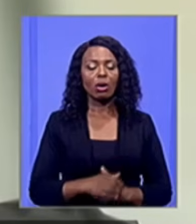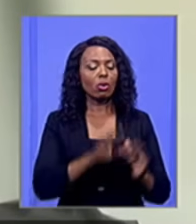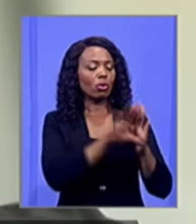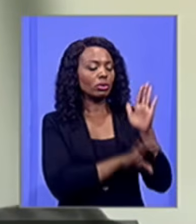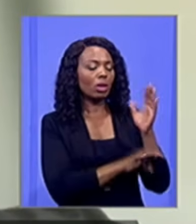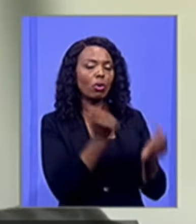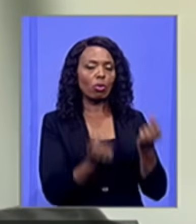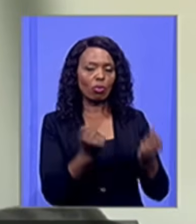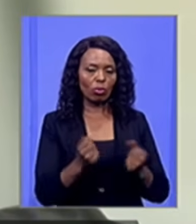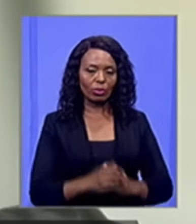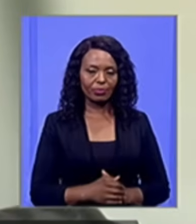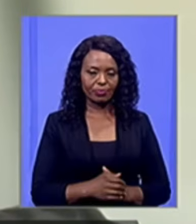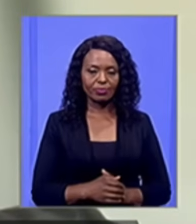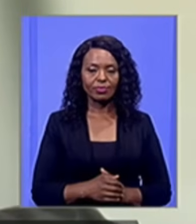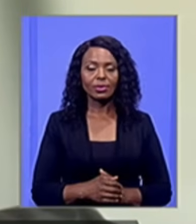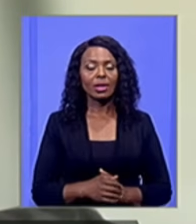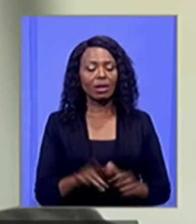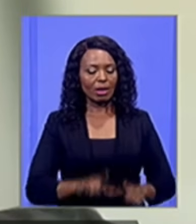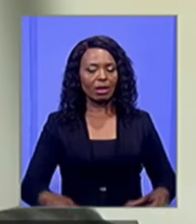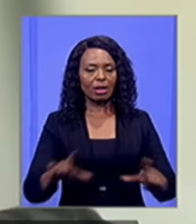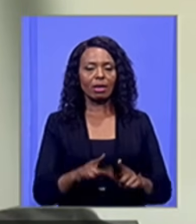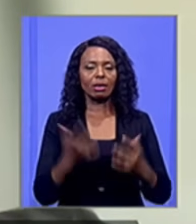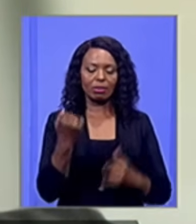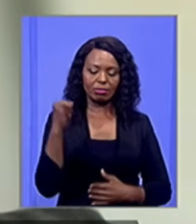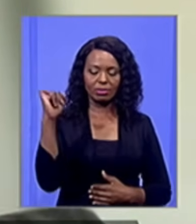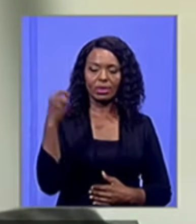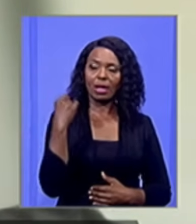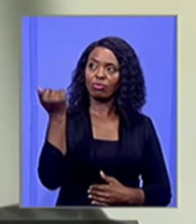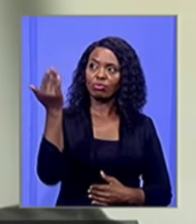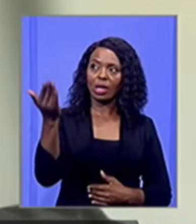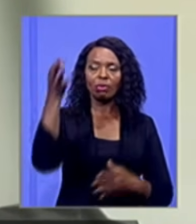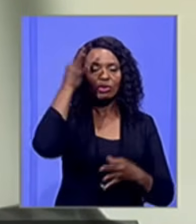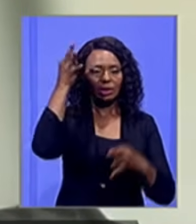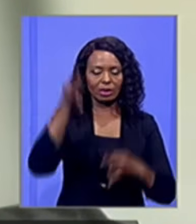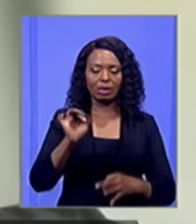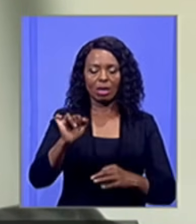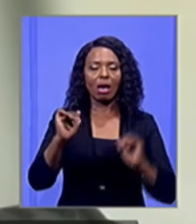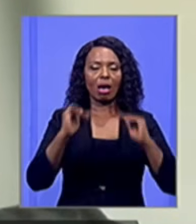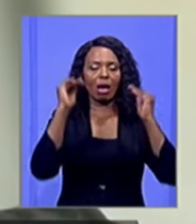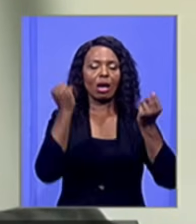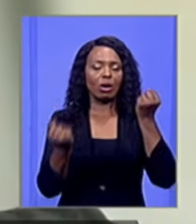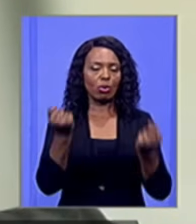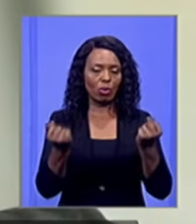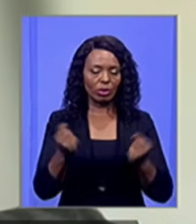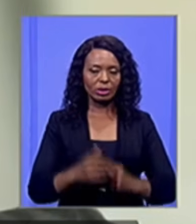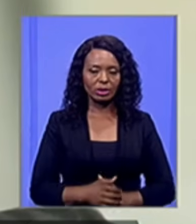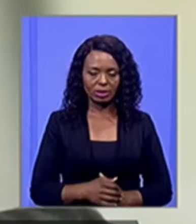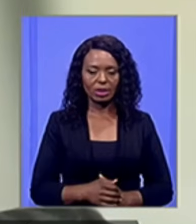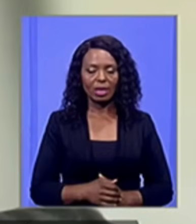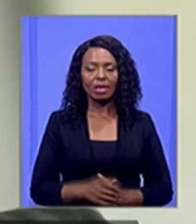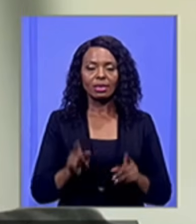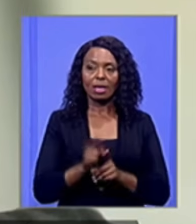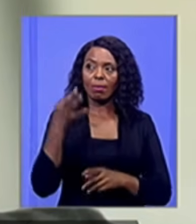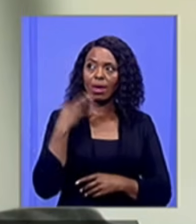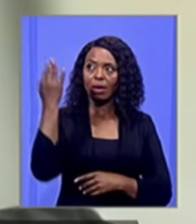the apex court of our land, has upheld the decision of the High Court, which was also upheld, by the way, on appeal by the